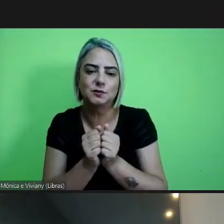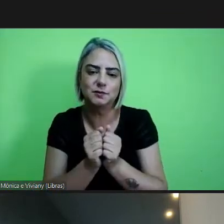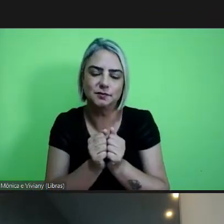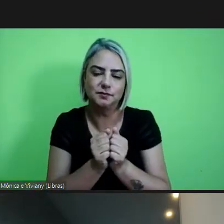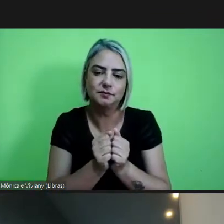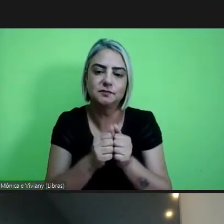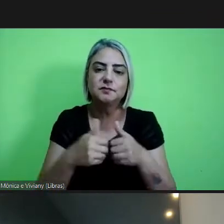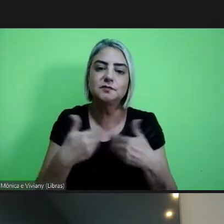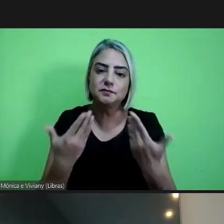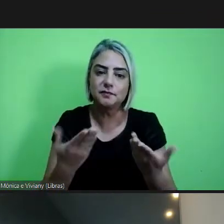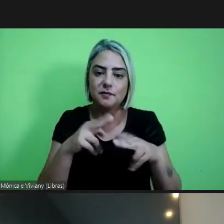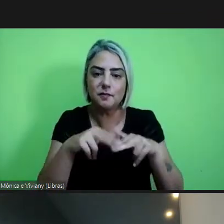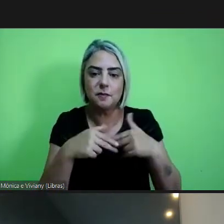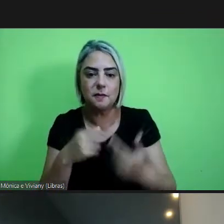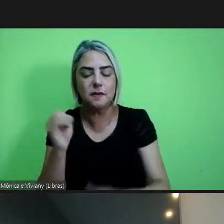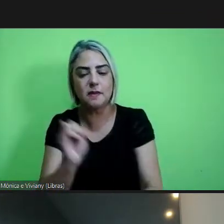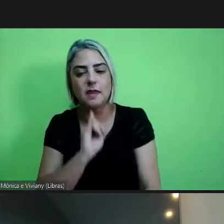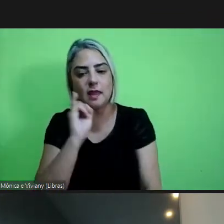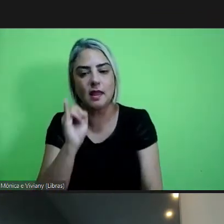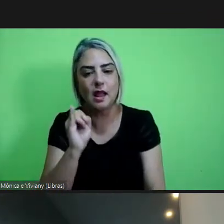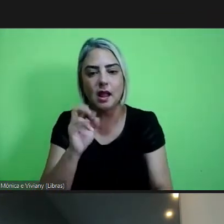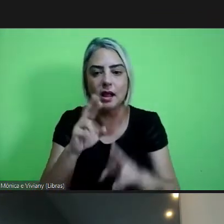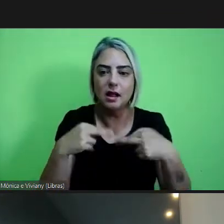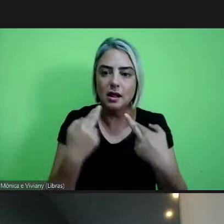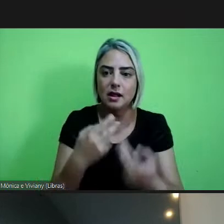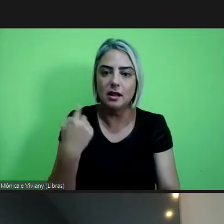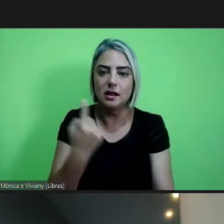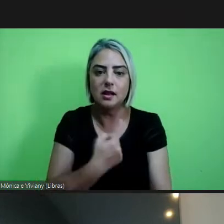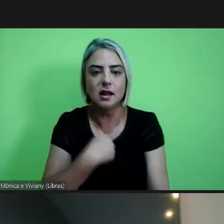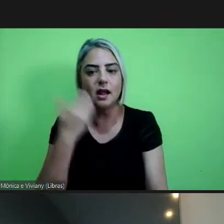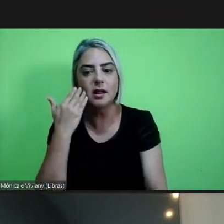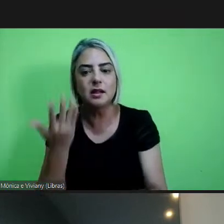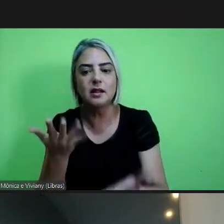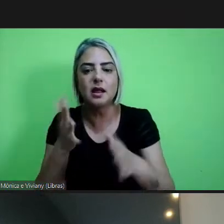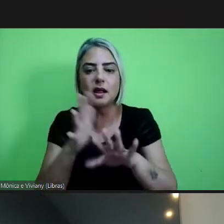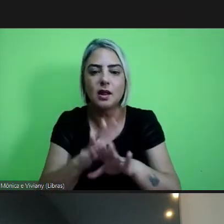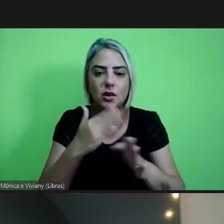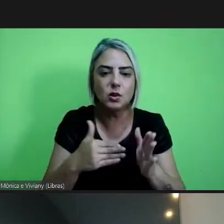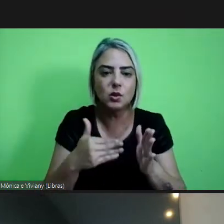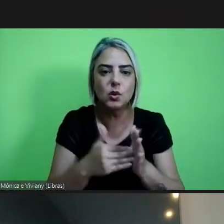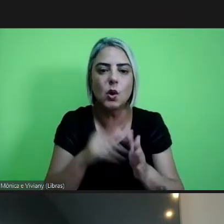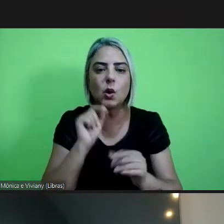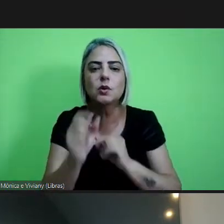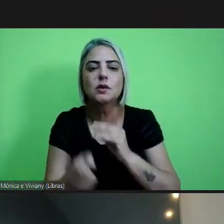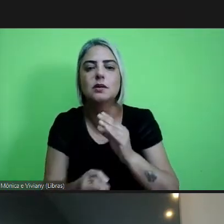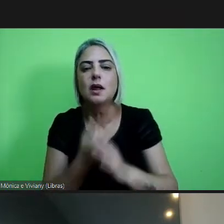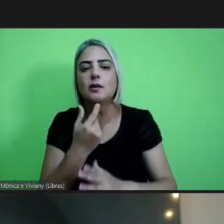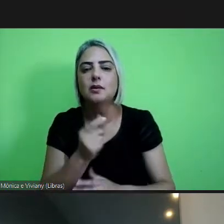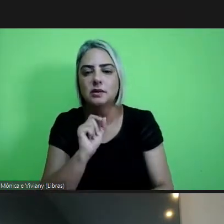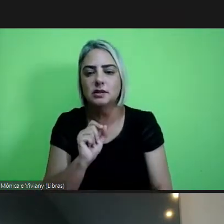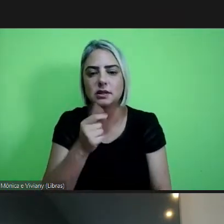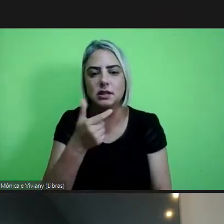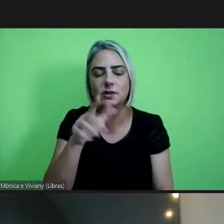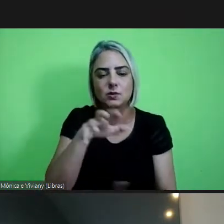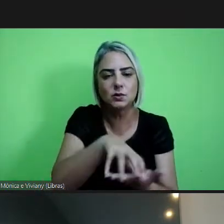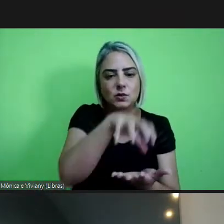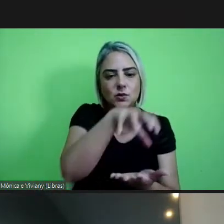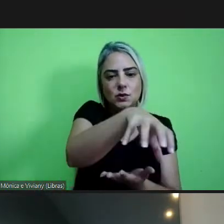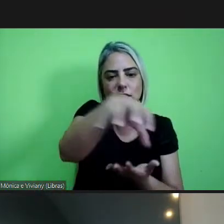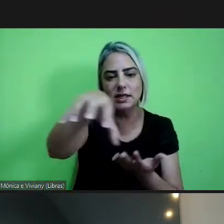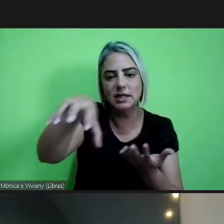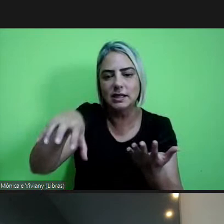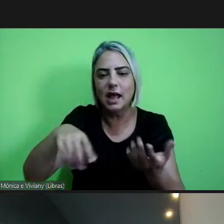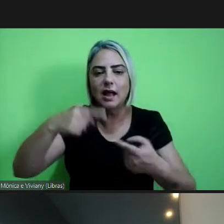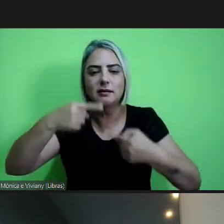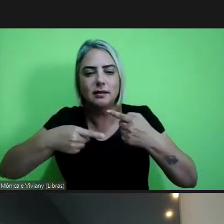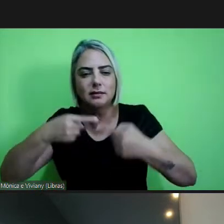meet and during the week. That's why it's so important for us to tell